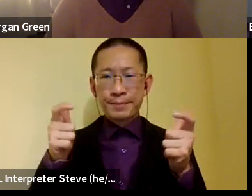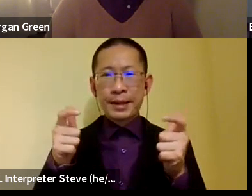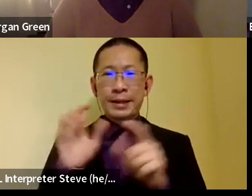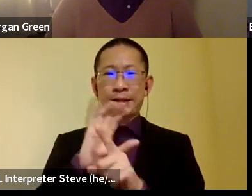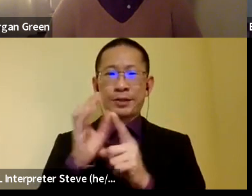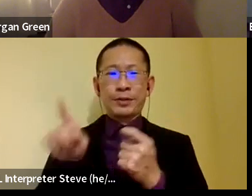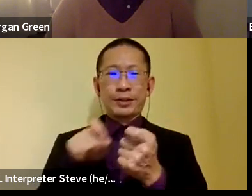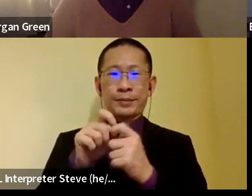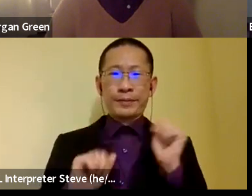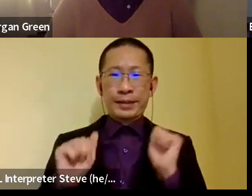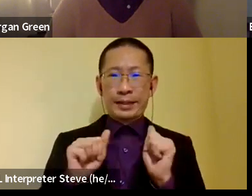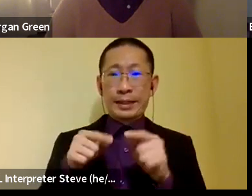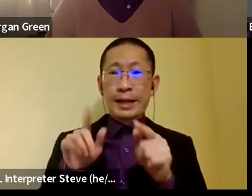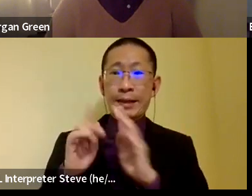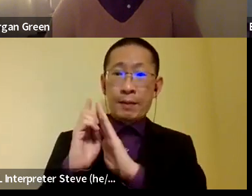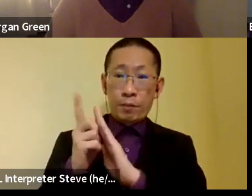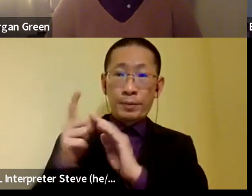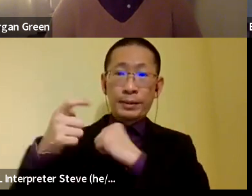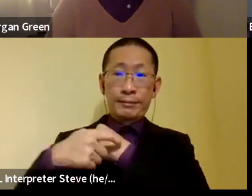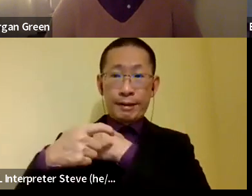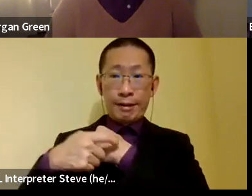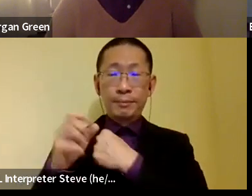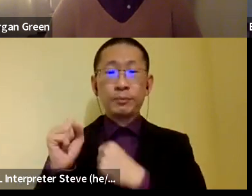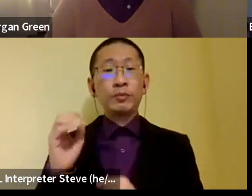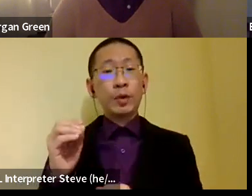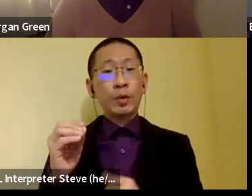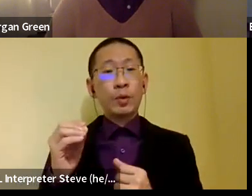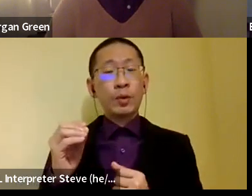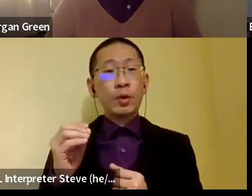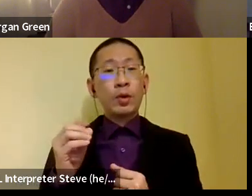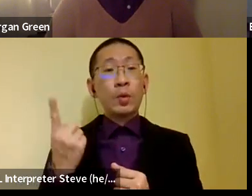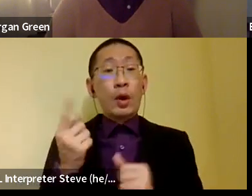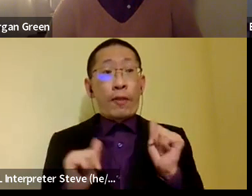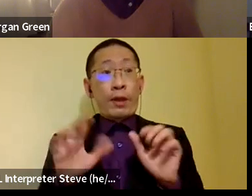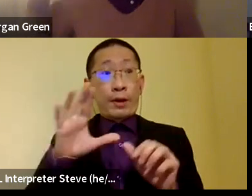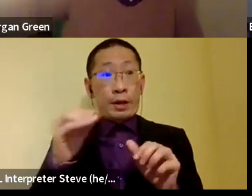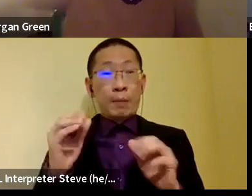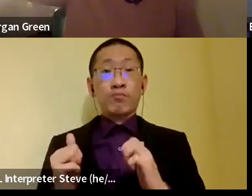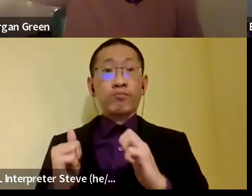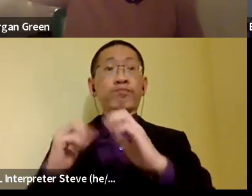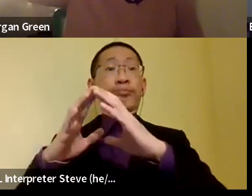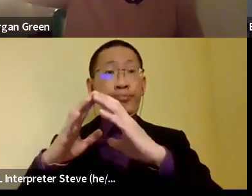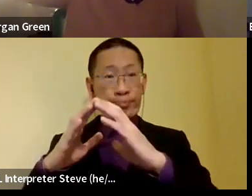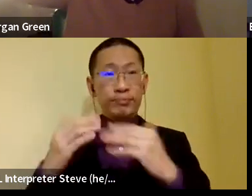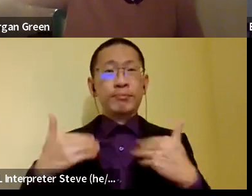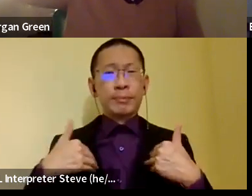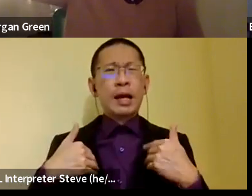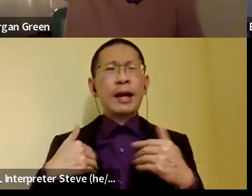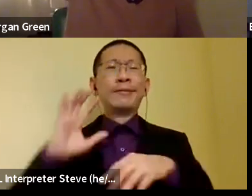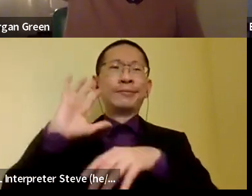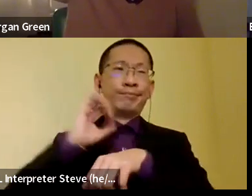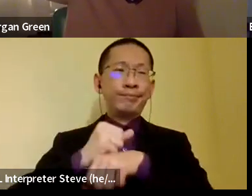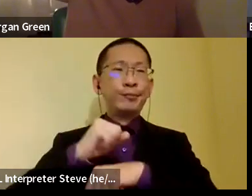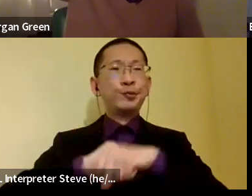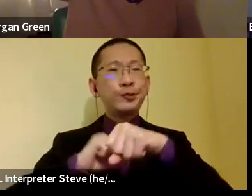culturally specific theaters in that moment in time. So a theater company was formed that had a very traditional hierarchy. You know, it was sort